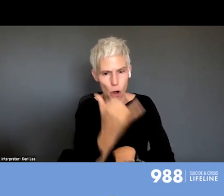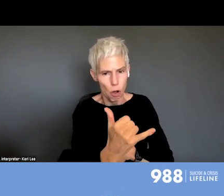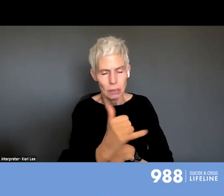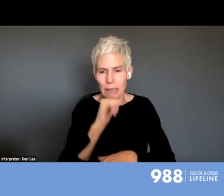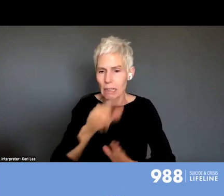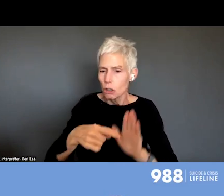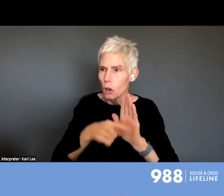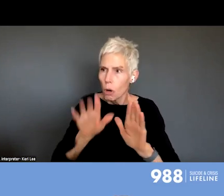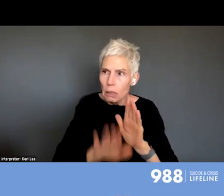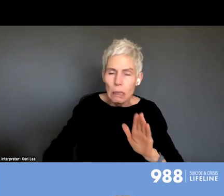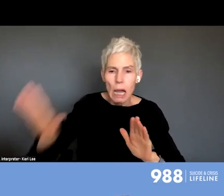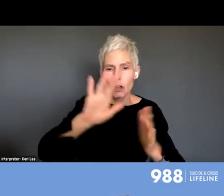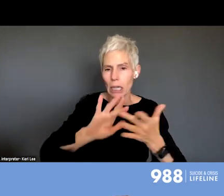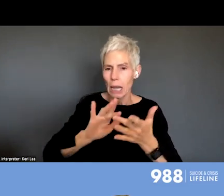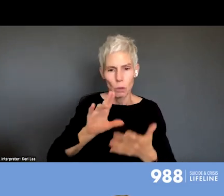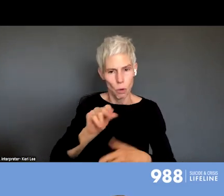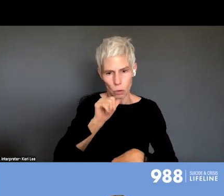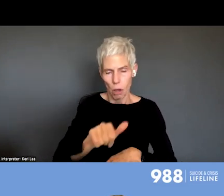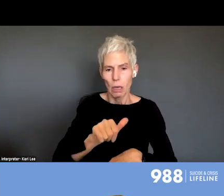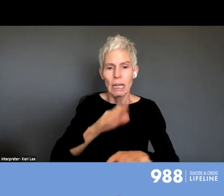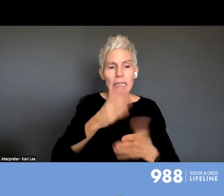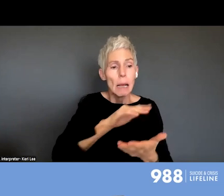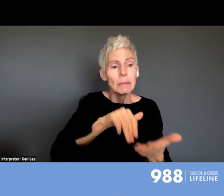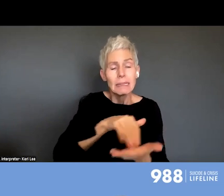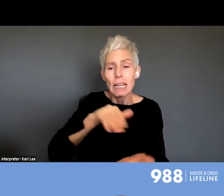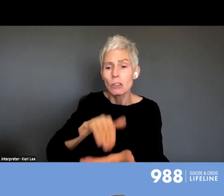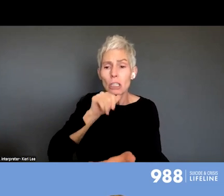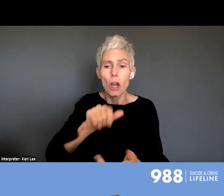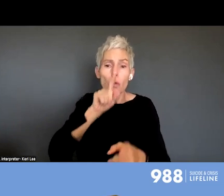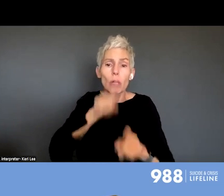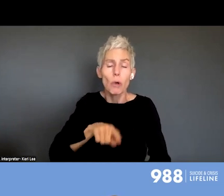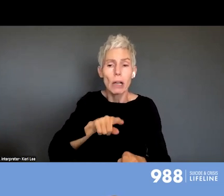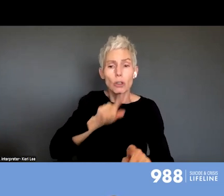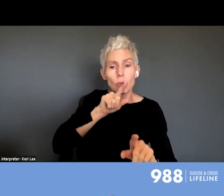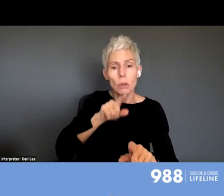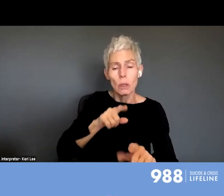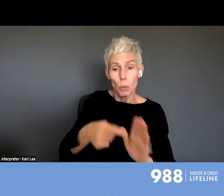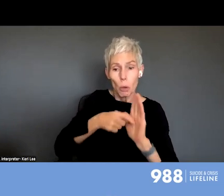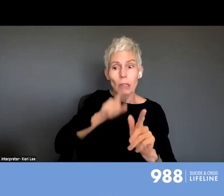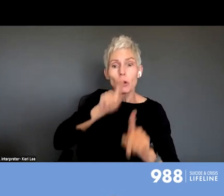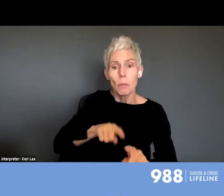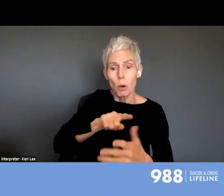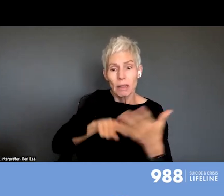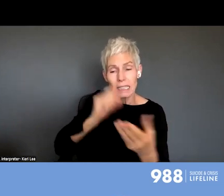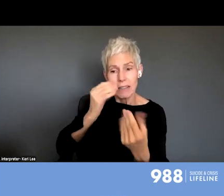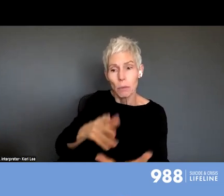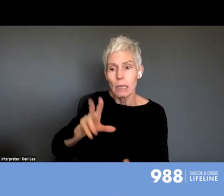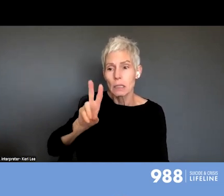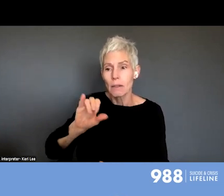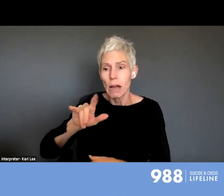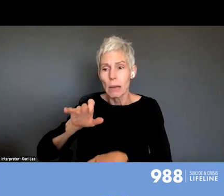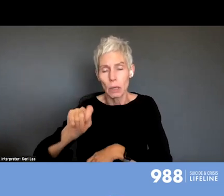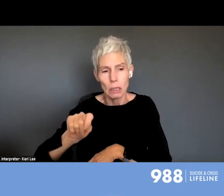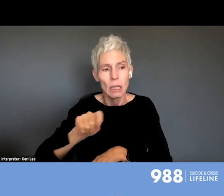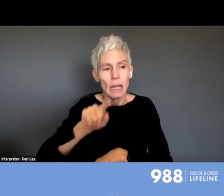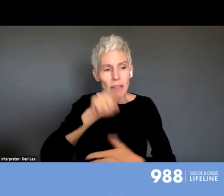of the entire network because centers are not required to report these data to Vibrant. But as you're going to see, these 5 data sources are ways